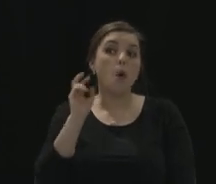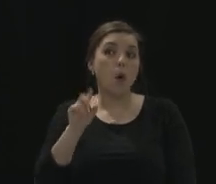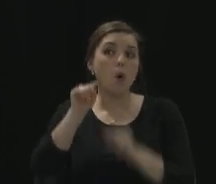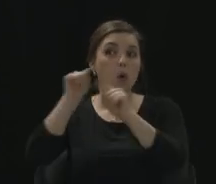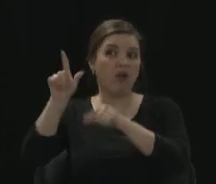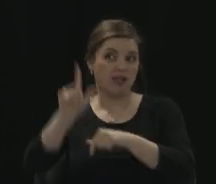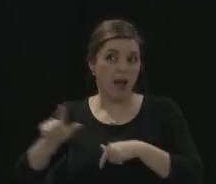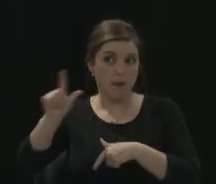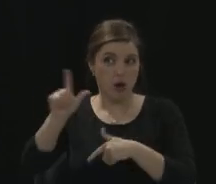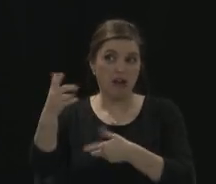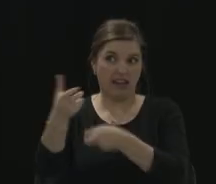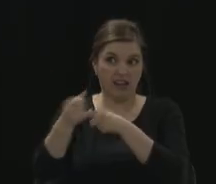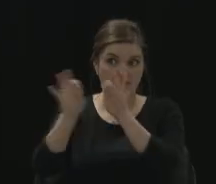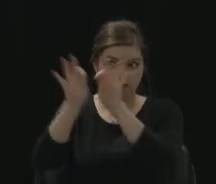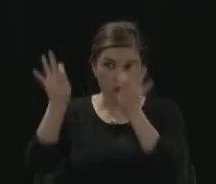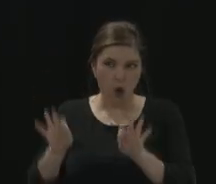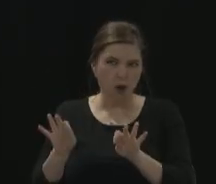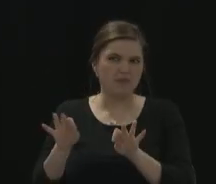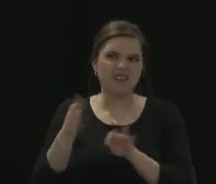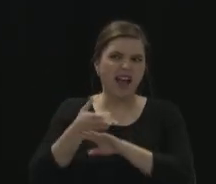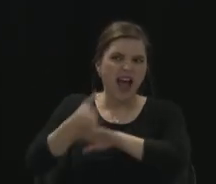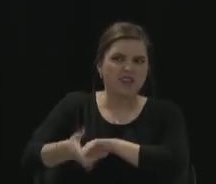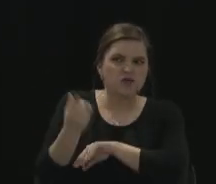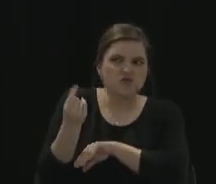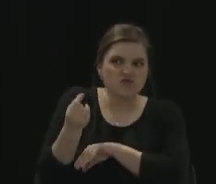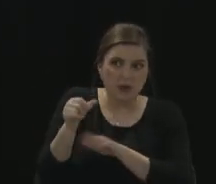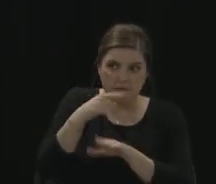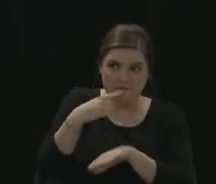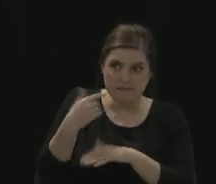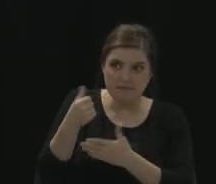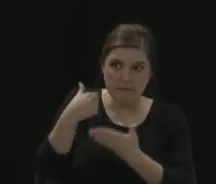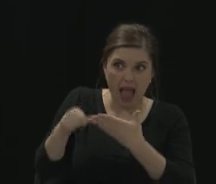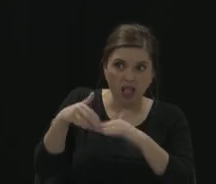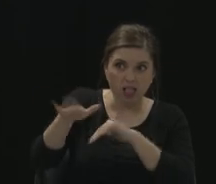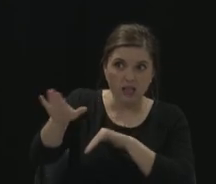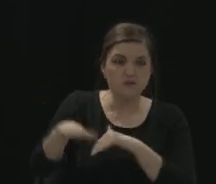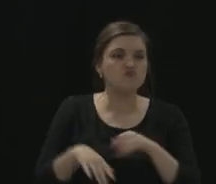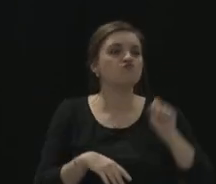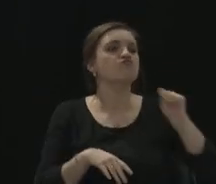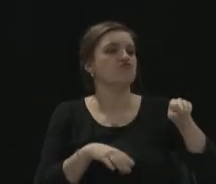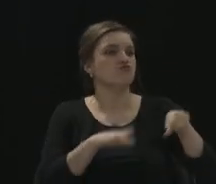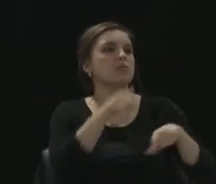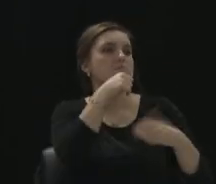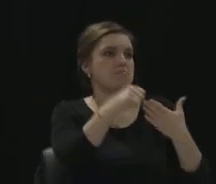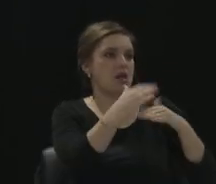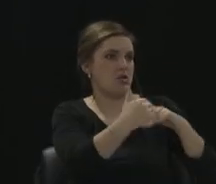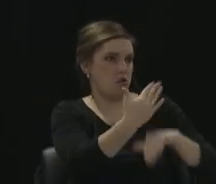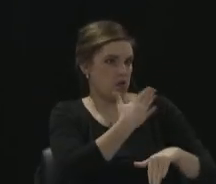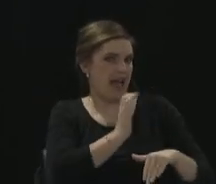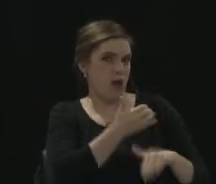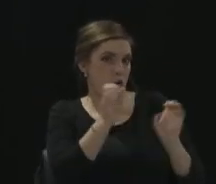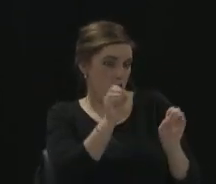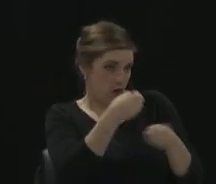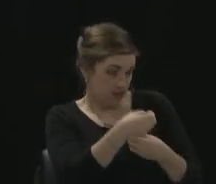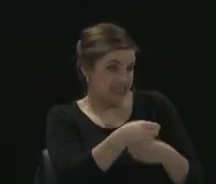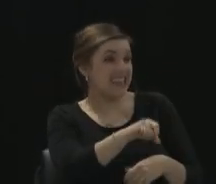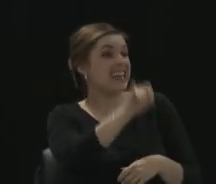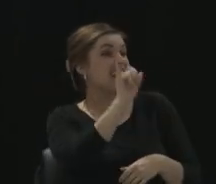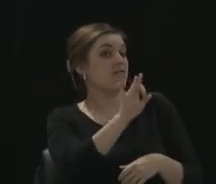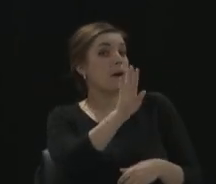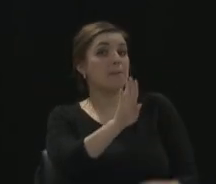then need to mail it? Yeah. You would mail that into our office. If you did register at the Board at the Bureau of Motor Vehicles,